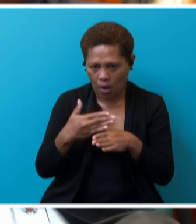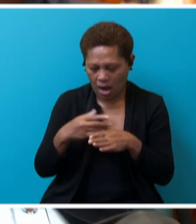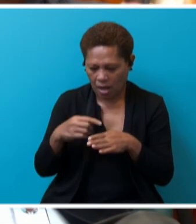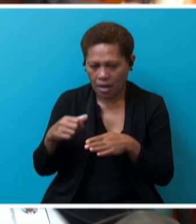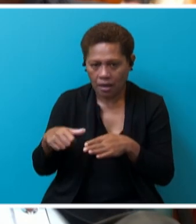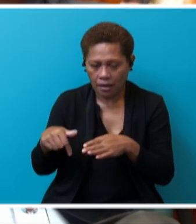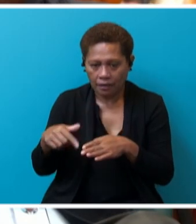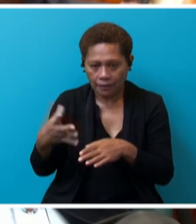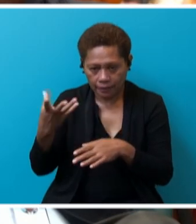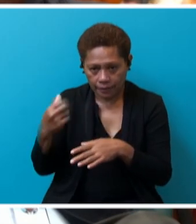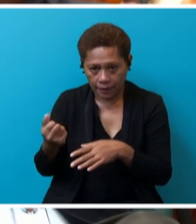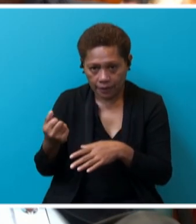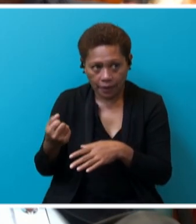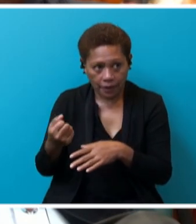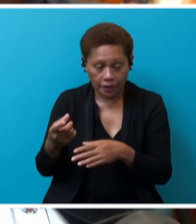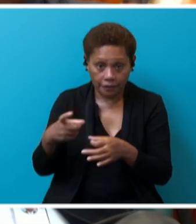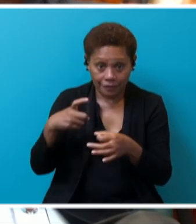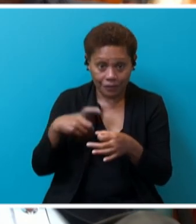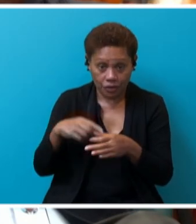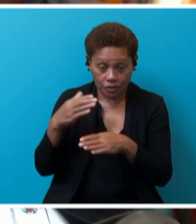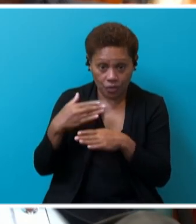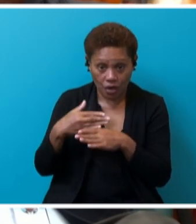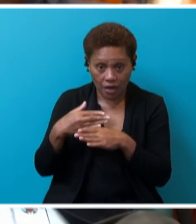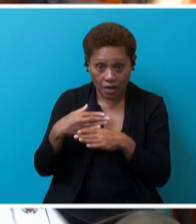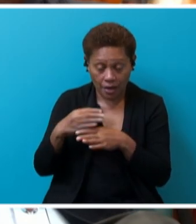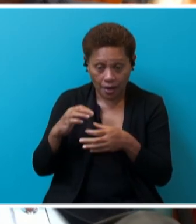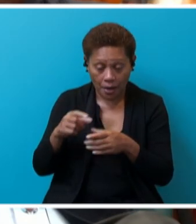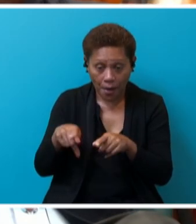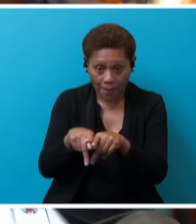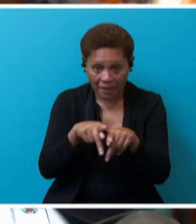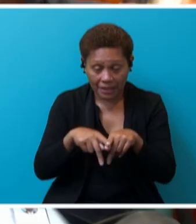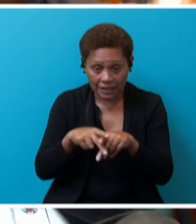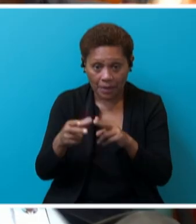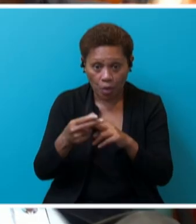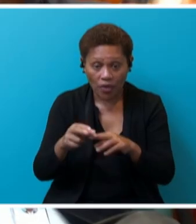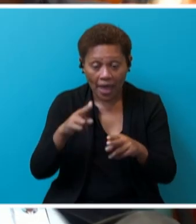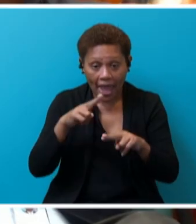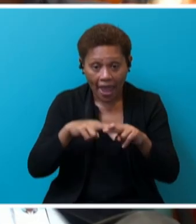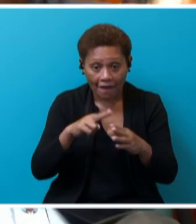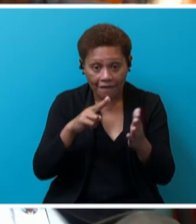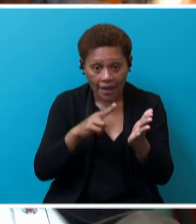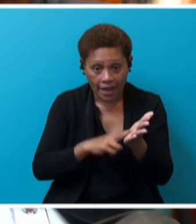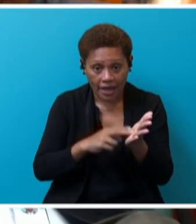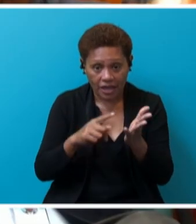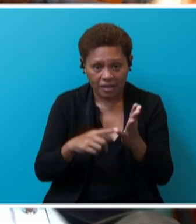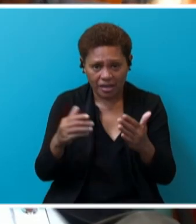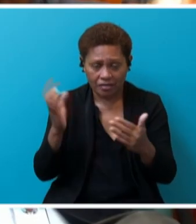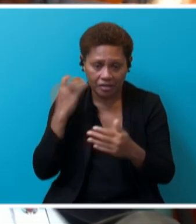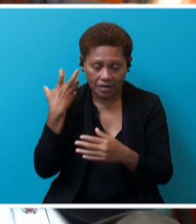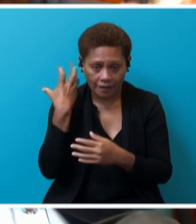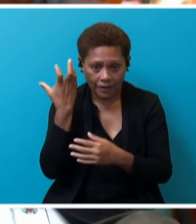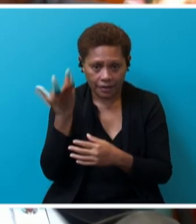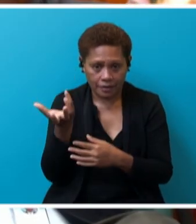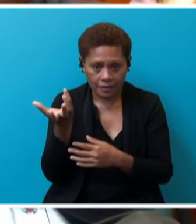landowners, join WEF under a structured apprenticeship partnership with the FNU. This initiative attempts